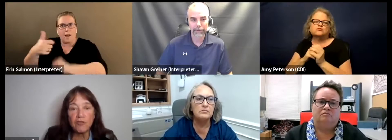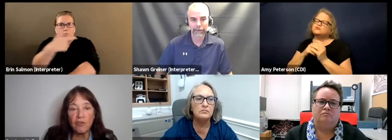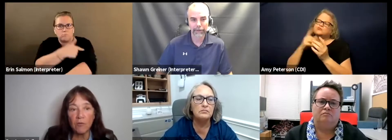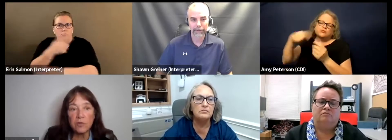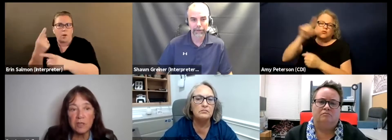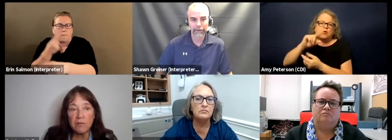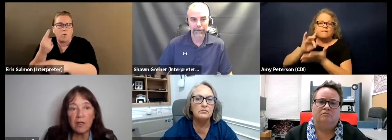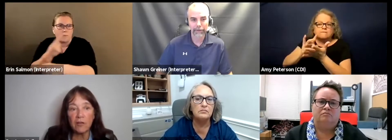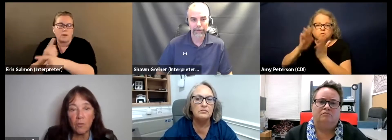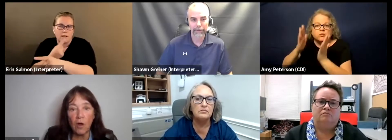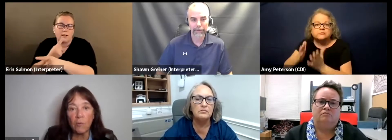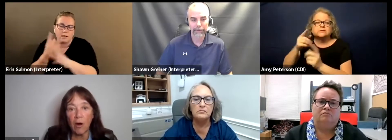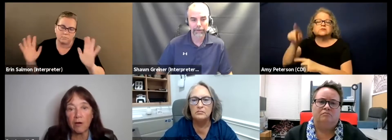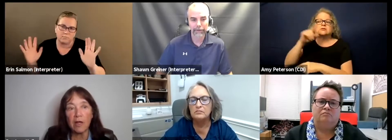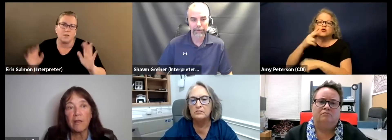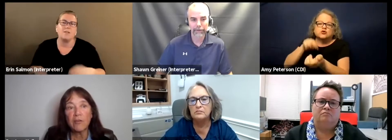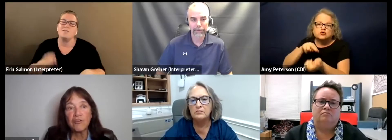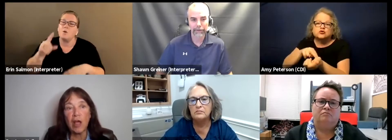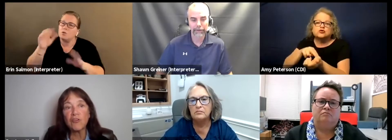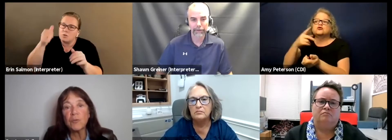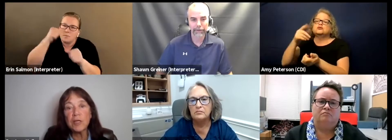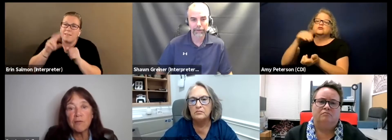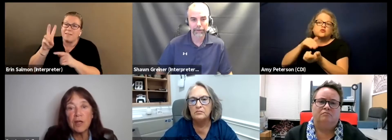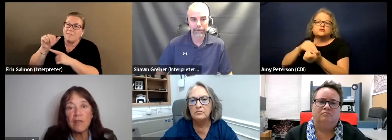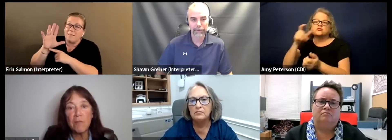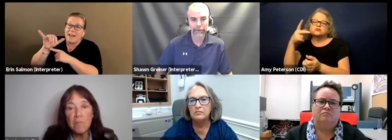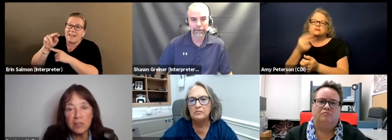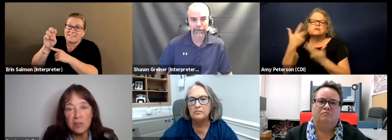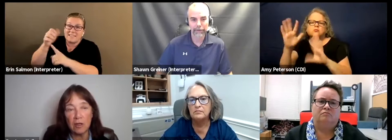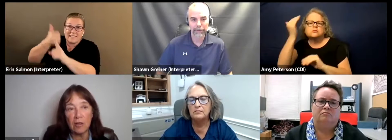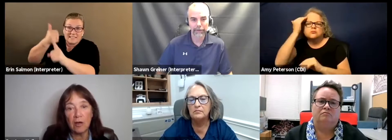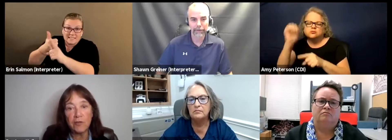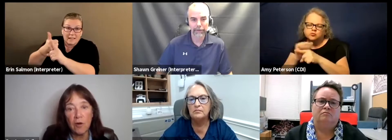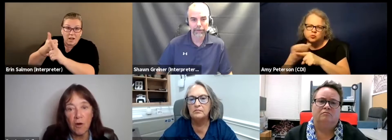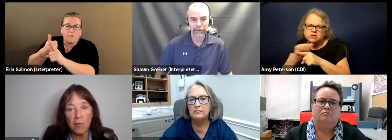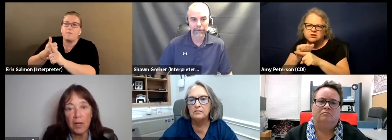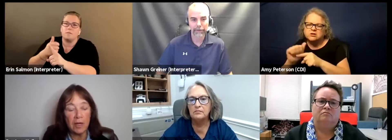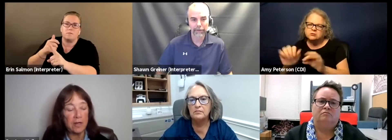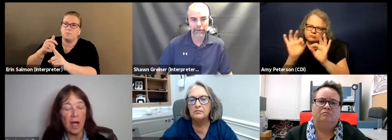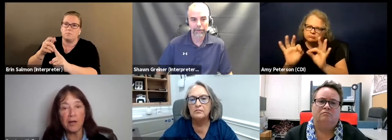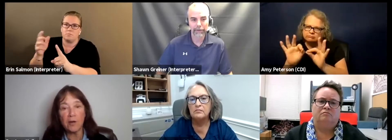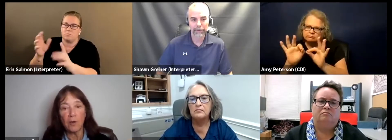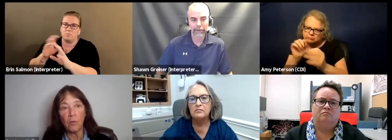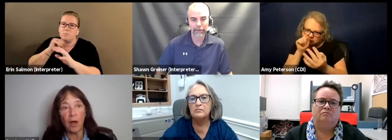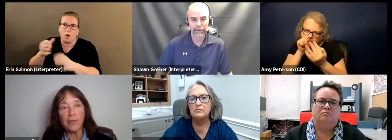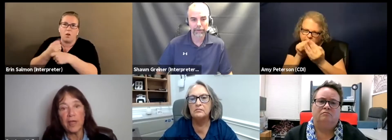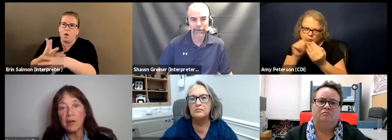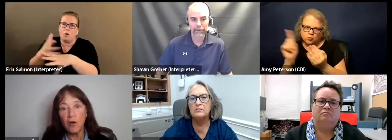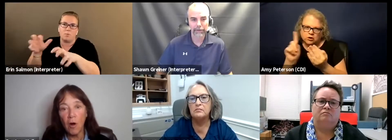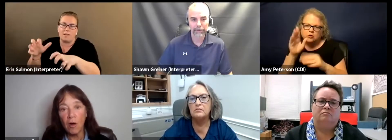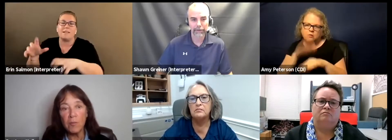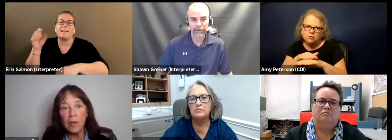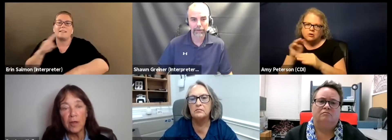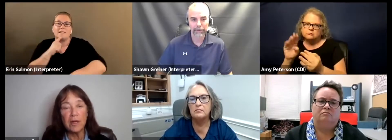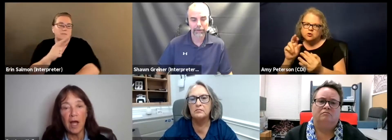because the shot was given in the wrong part. The shot should be given in the muscle of your arm, not on the